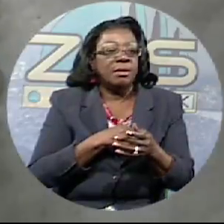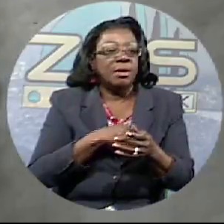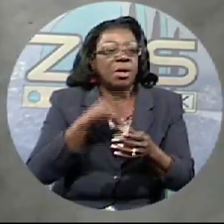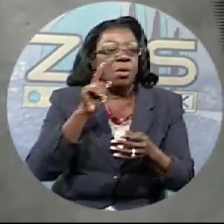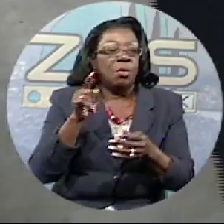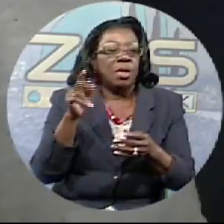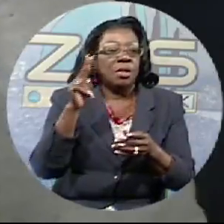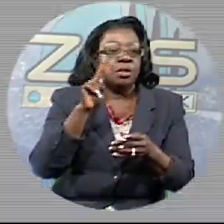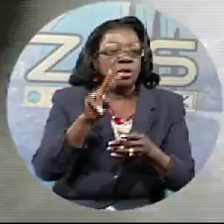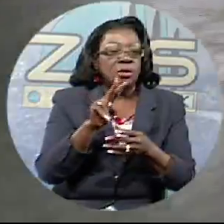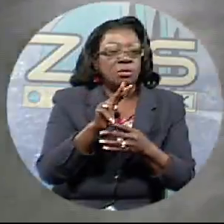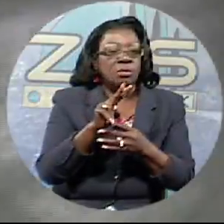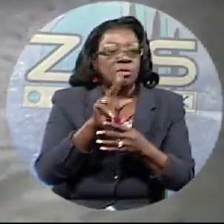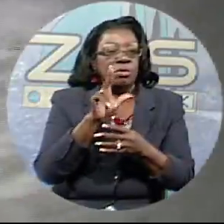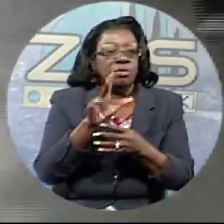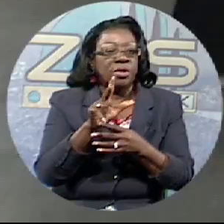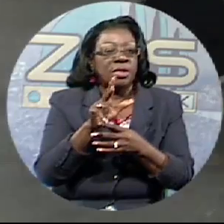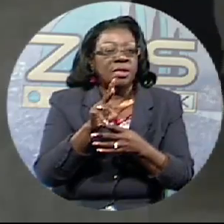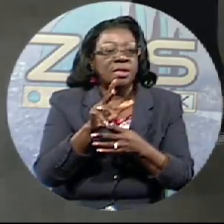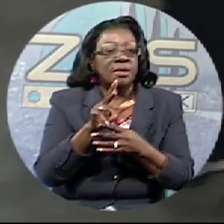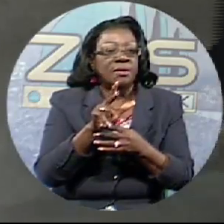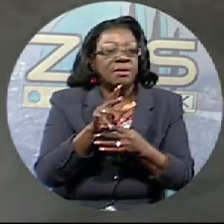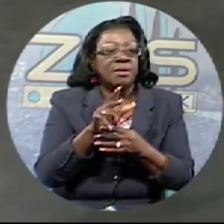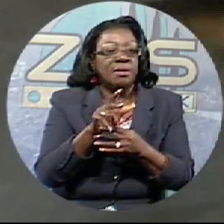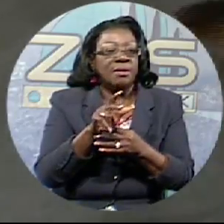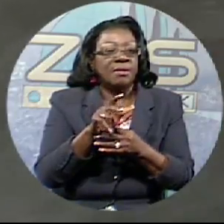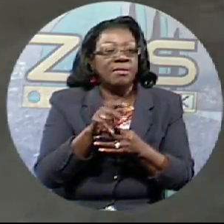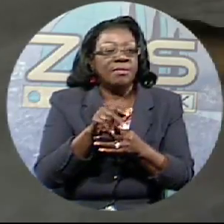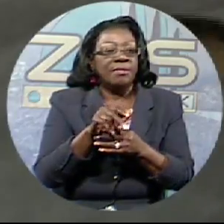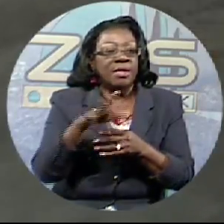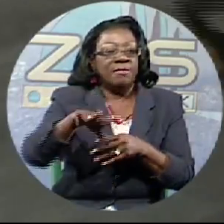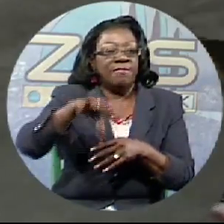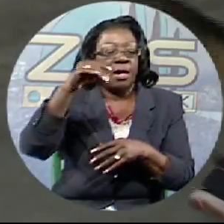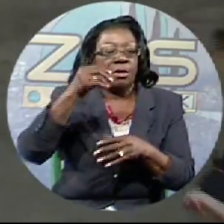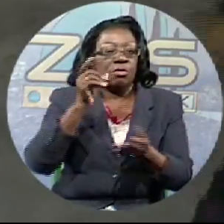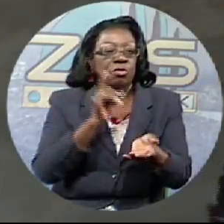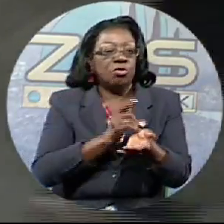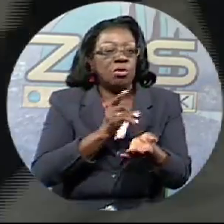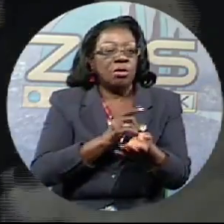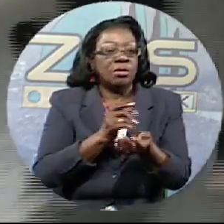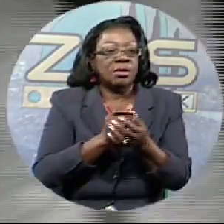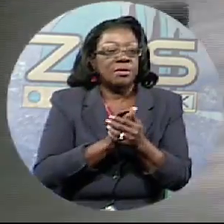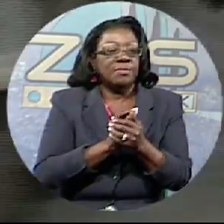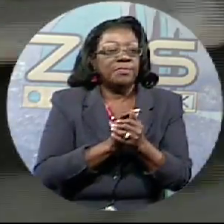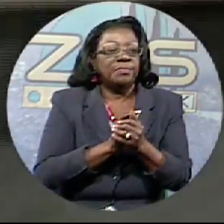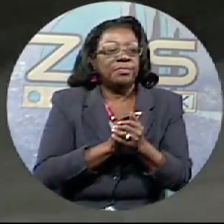two, three. Mission accomplished.